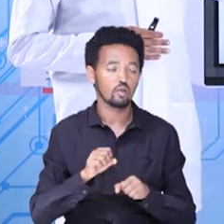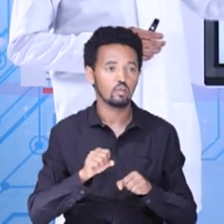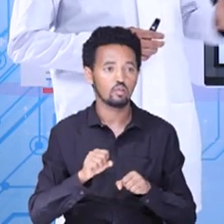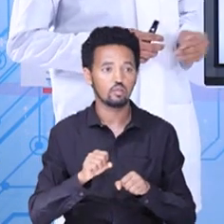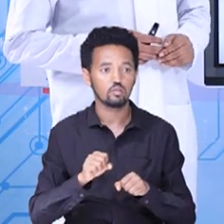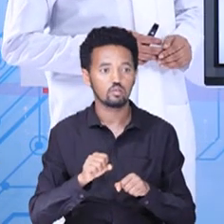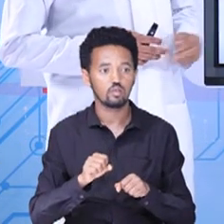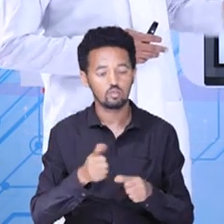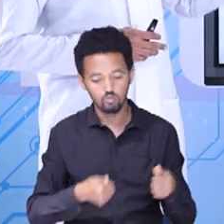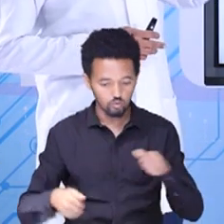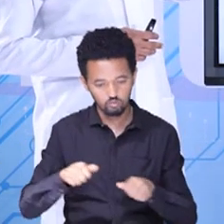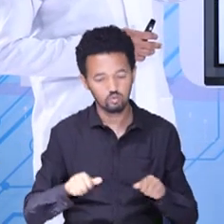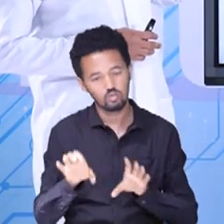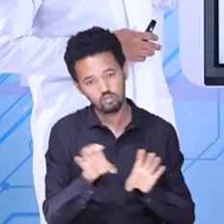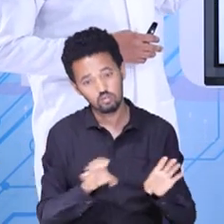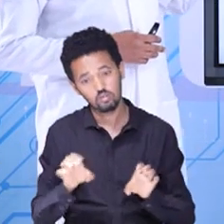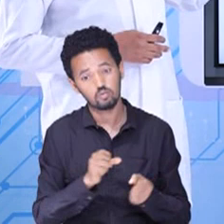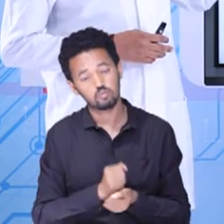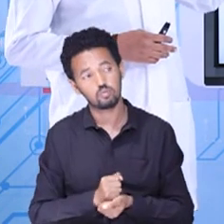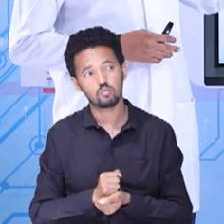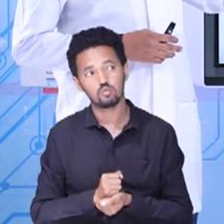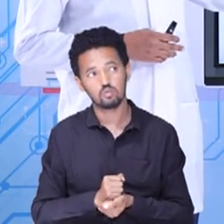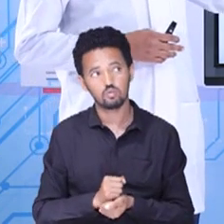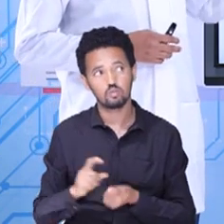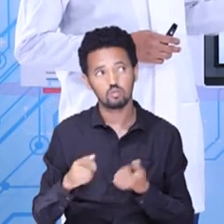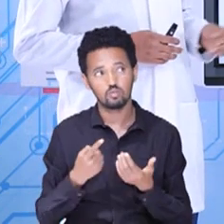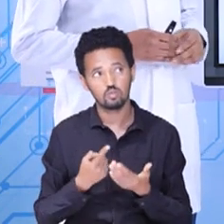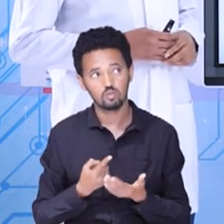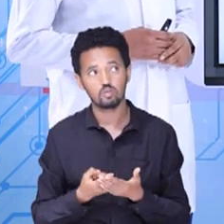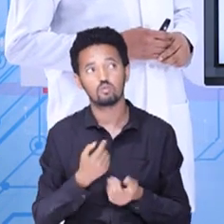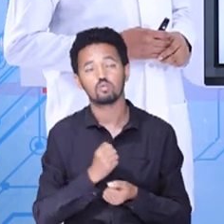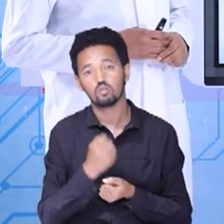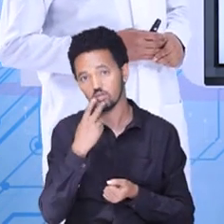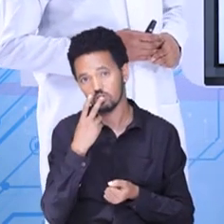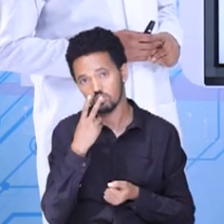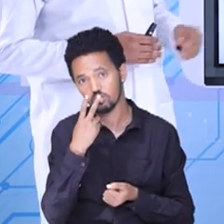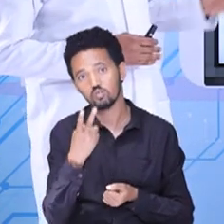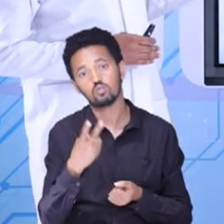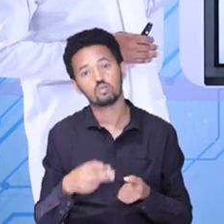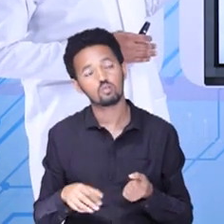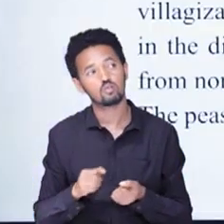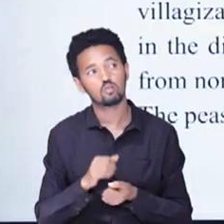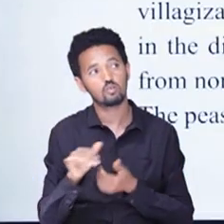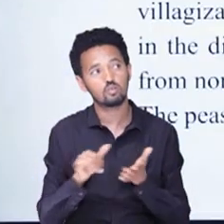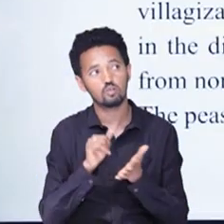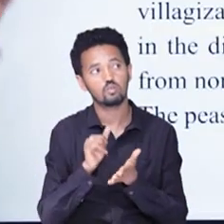Ethiopia 10th anniversary. The anniversary coincided with the severe famine that